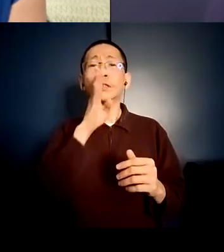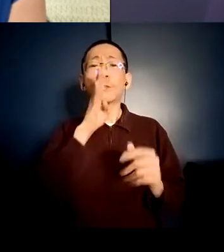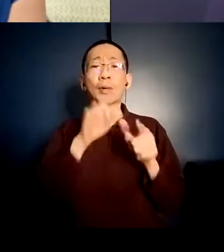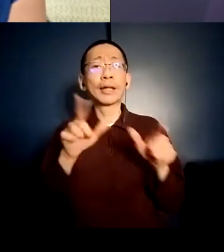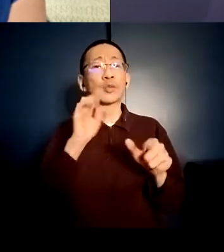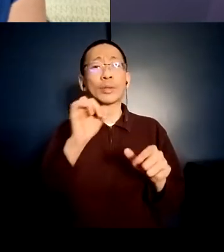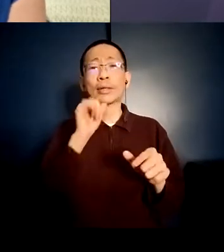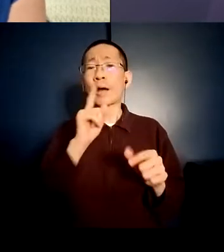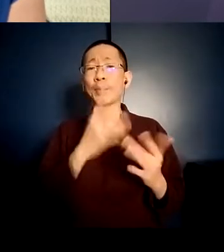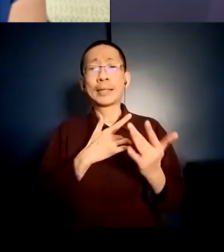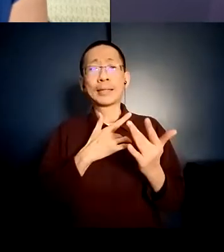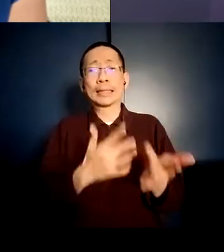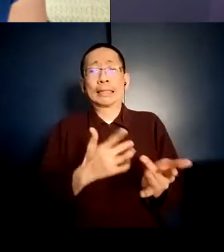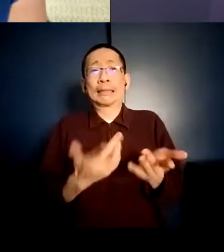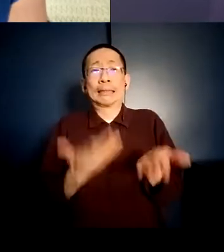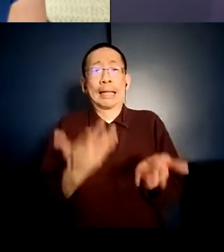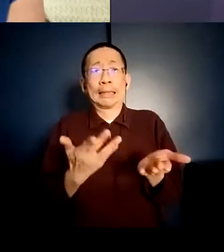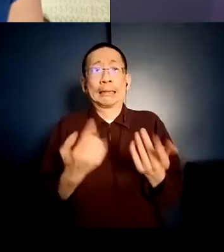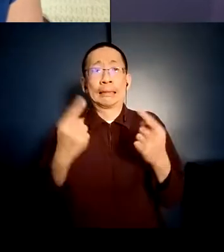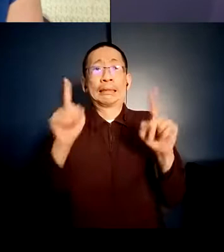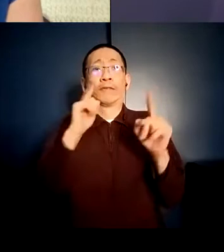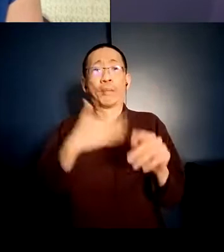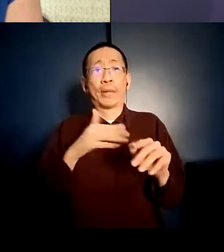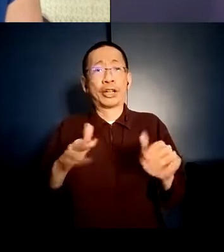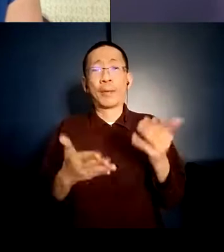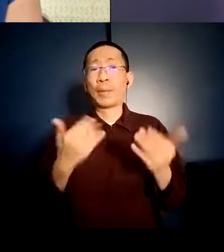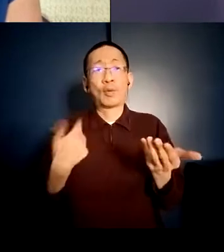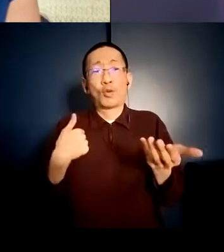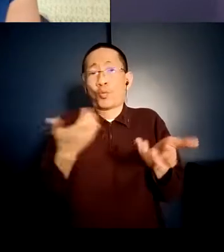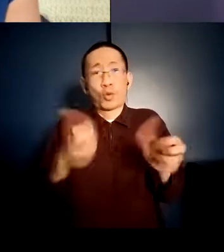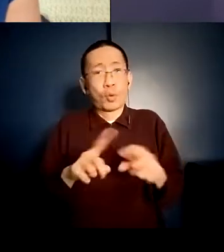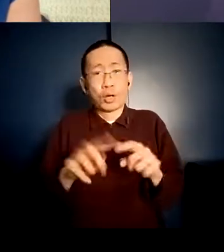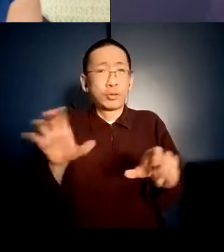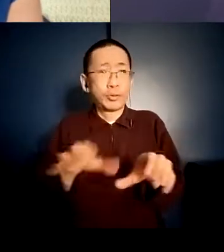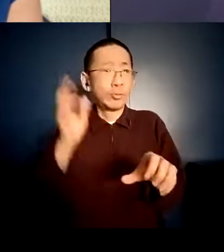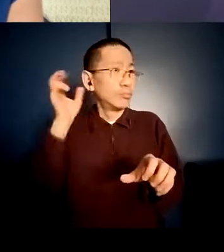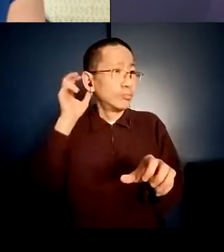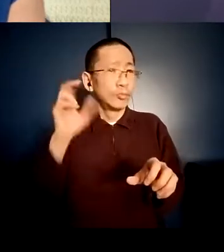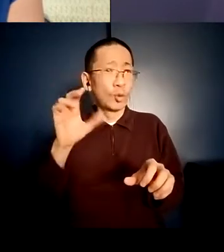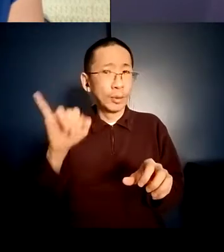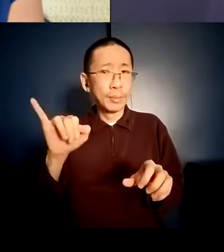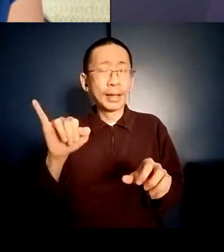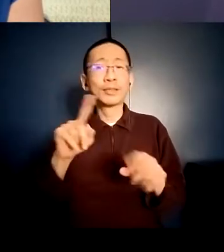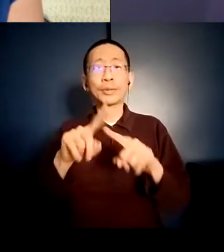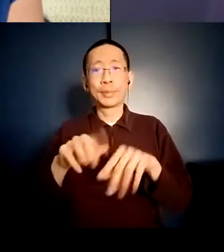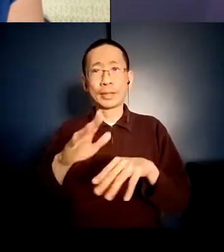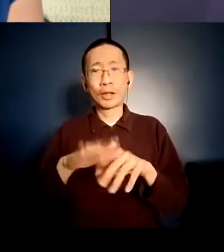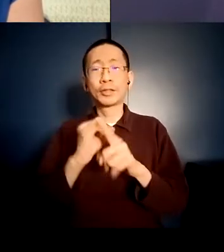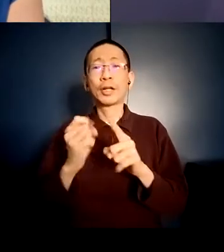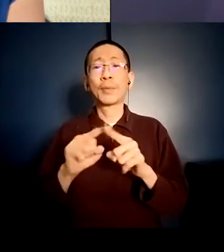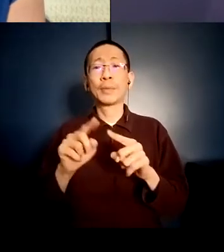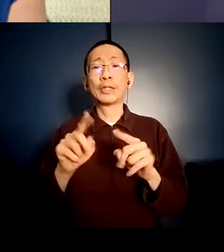going to be very likely for my child, then maybe we don't want to do this. So it really depends on the situation, but yes, children with